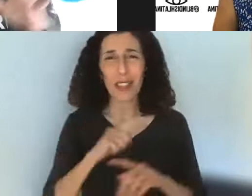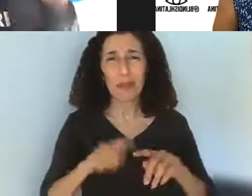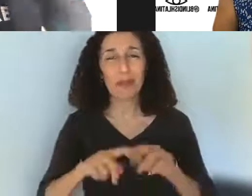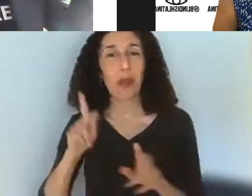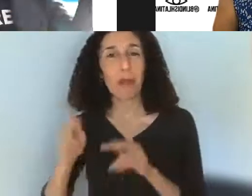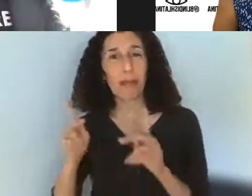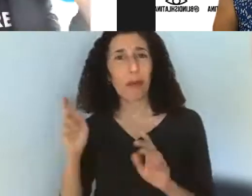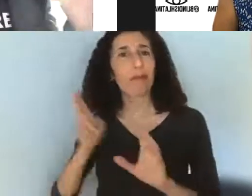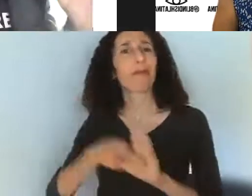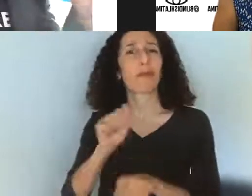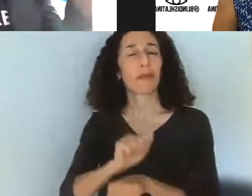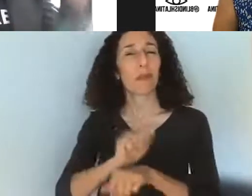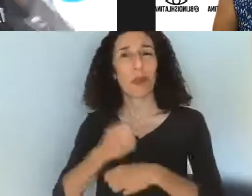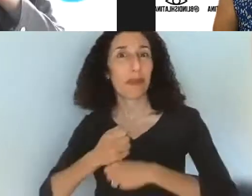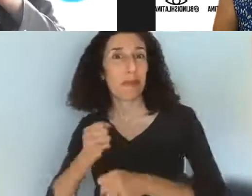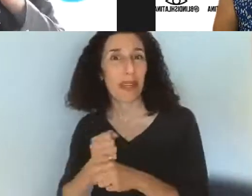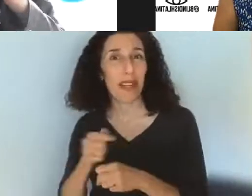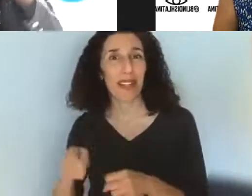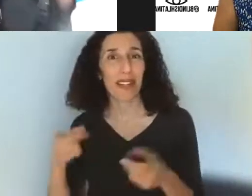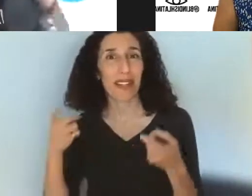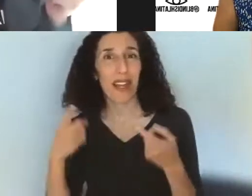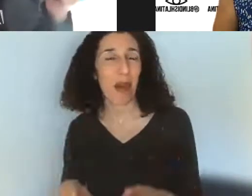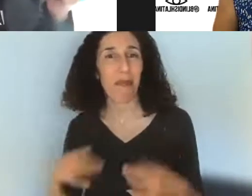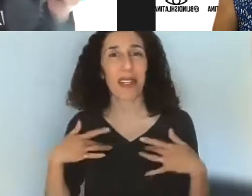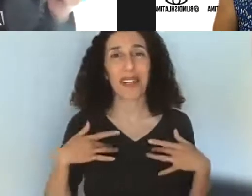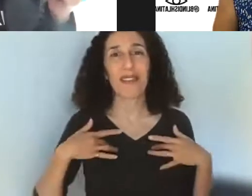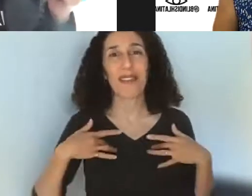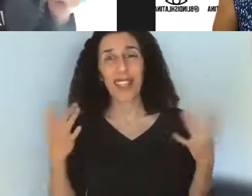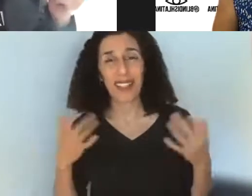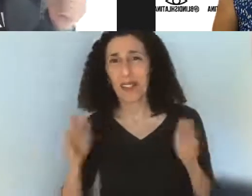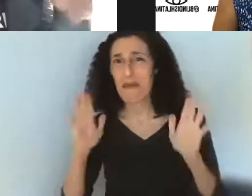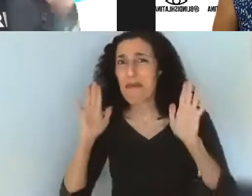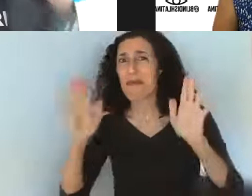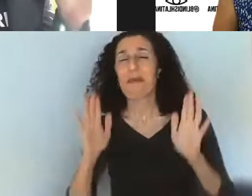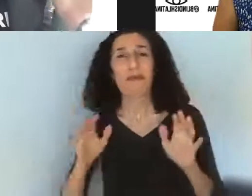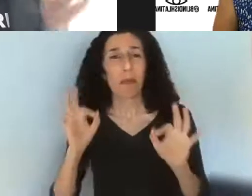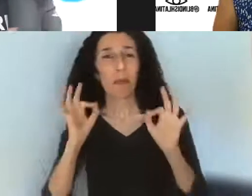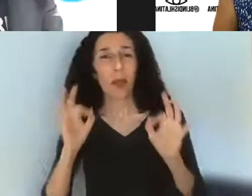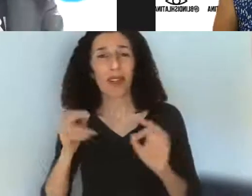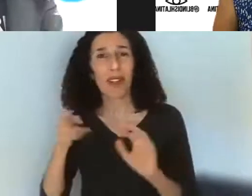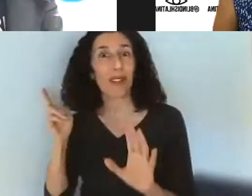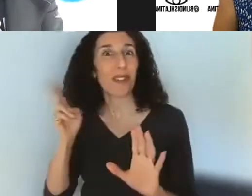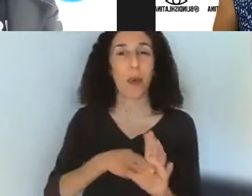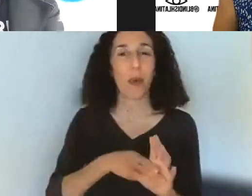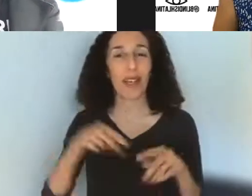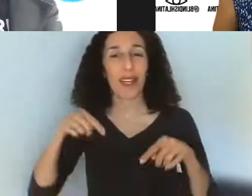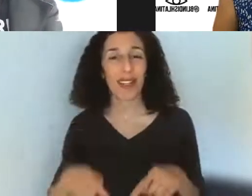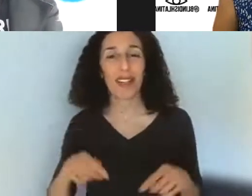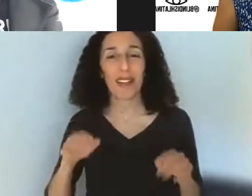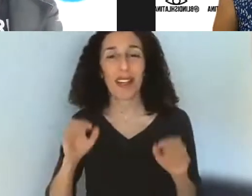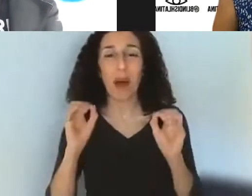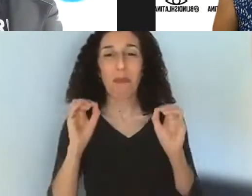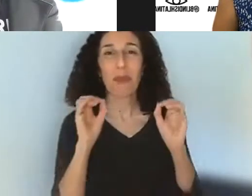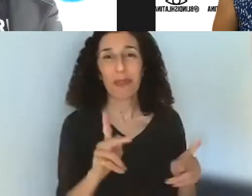mean, it's brilliant how people saw an idea and said, yes, we want to be a part of this movement. Blows my mind, but really,